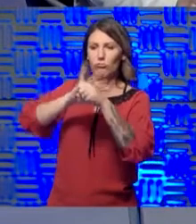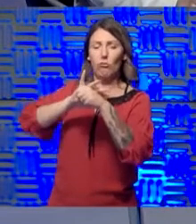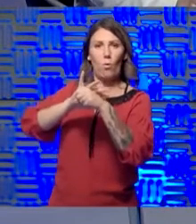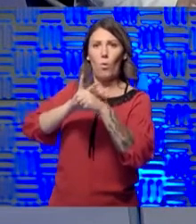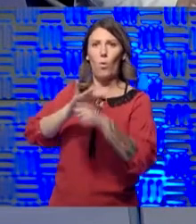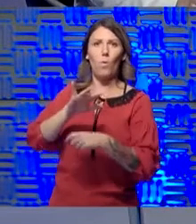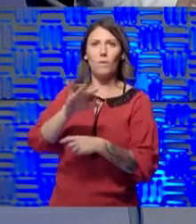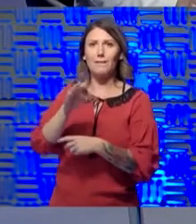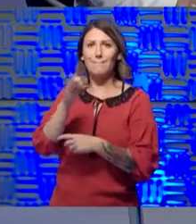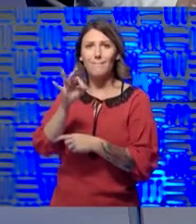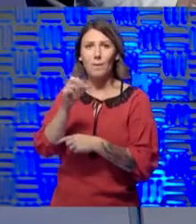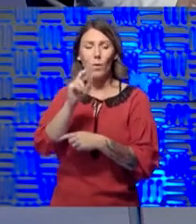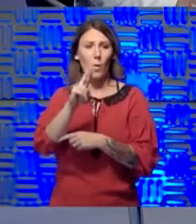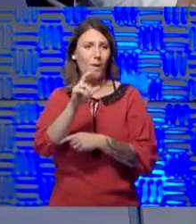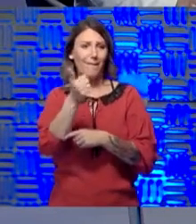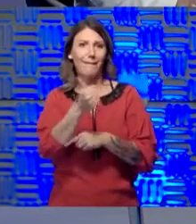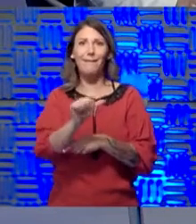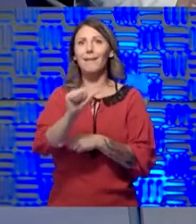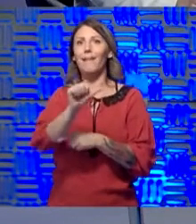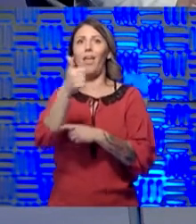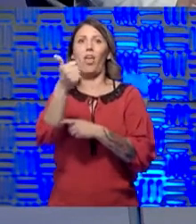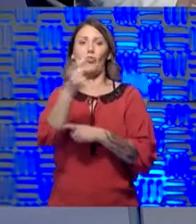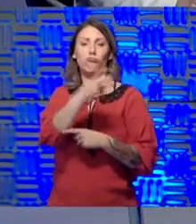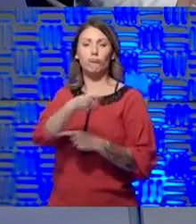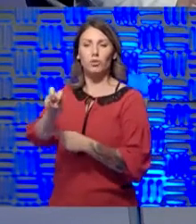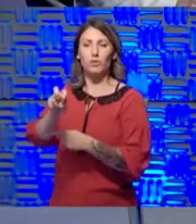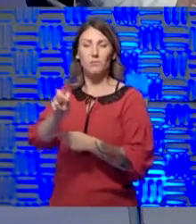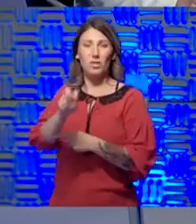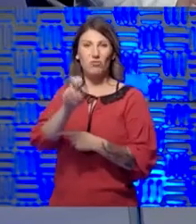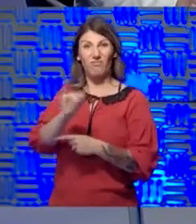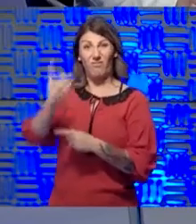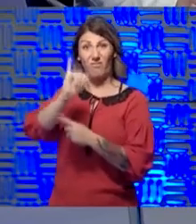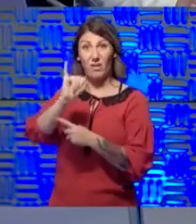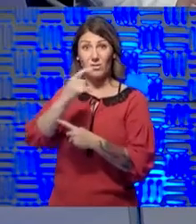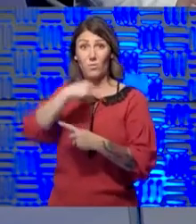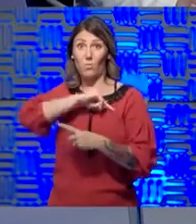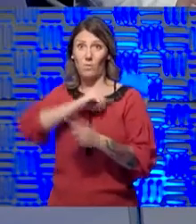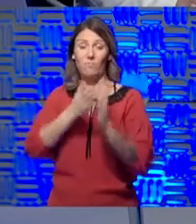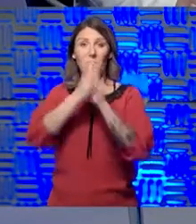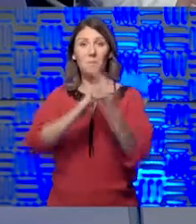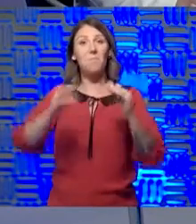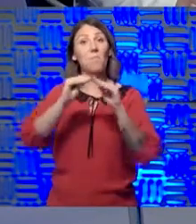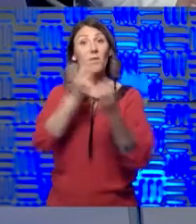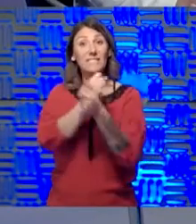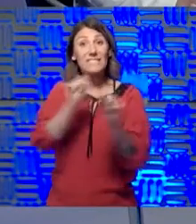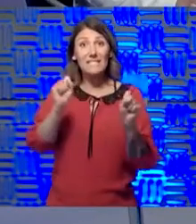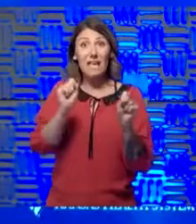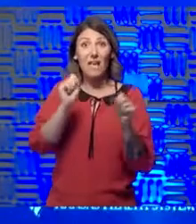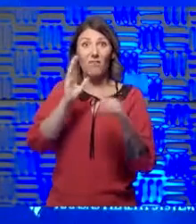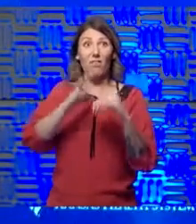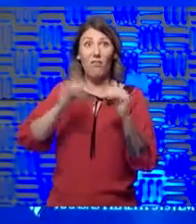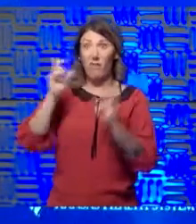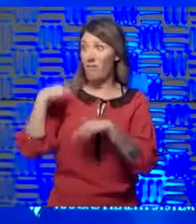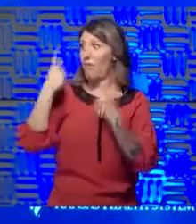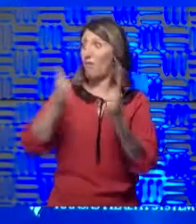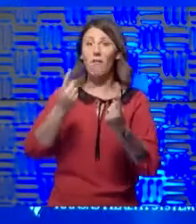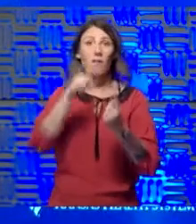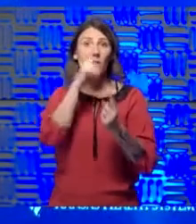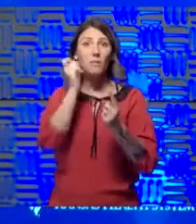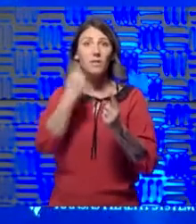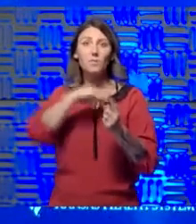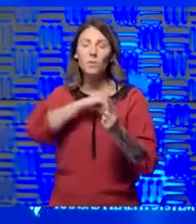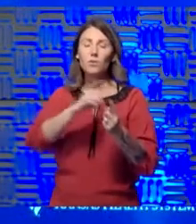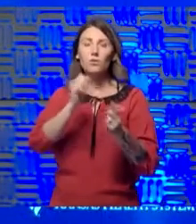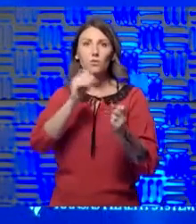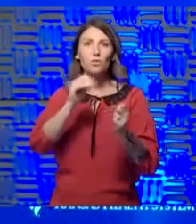other transmissible infection, we're probably actually safer than we have ever been because we're so vigilant about this one